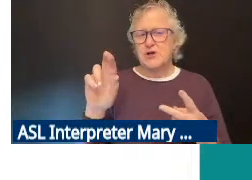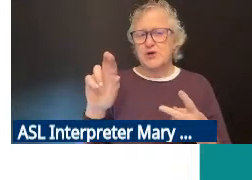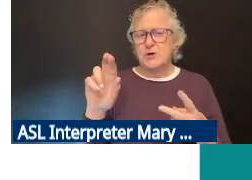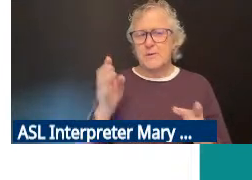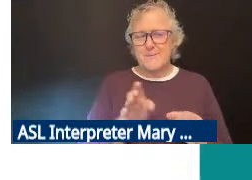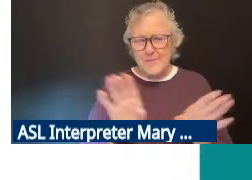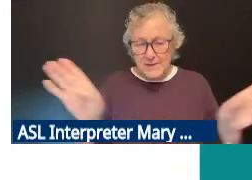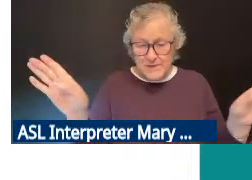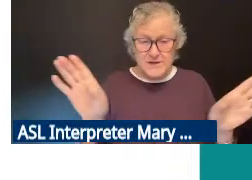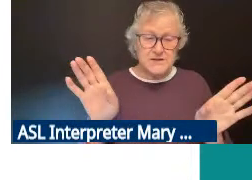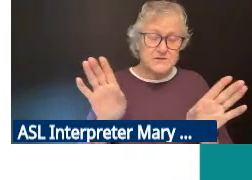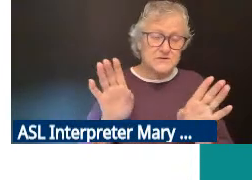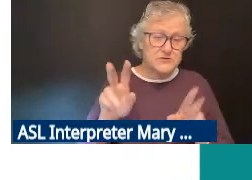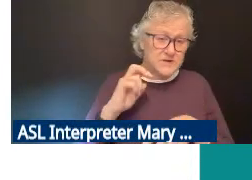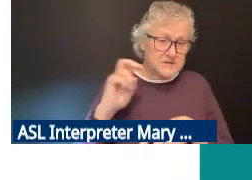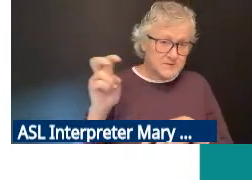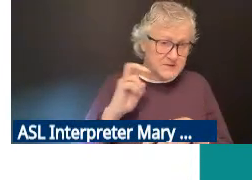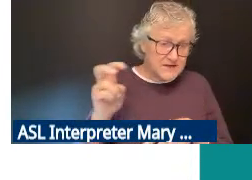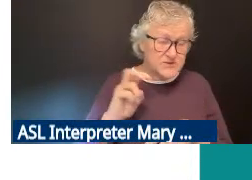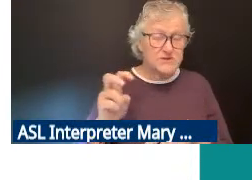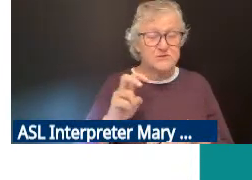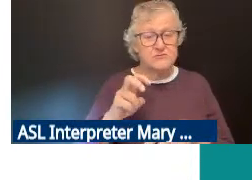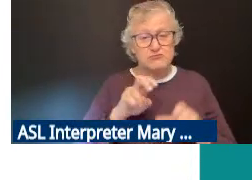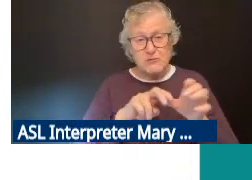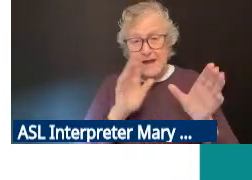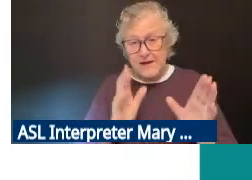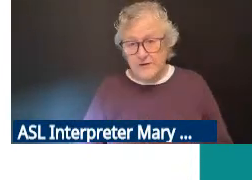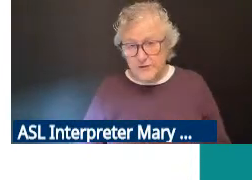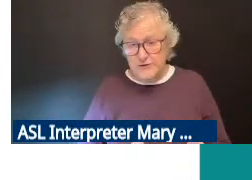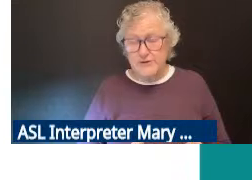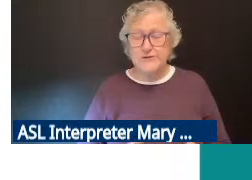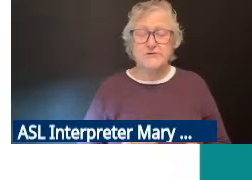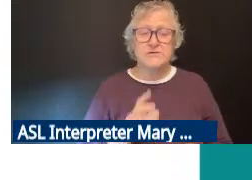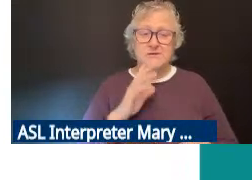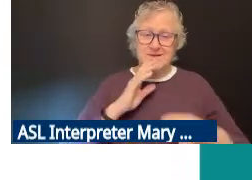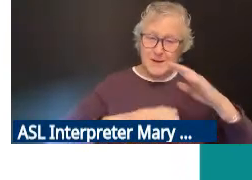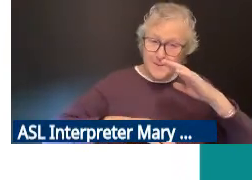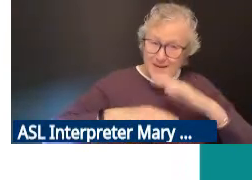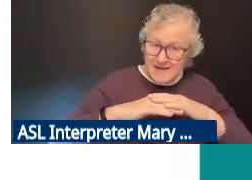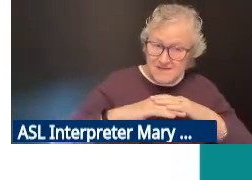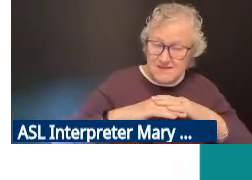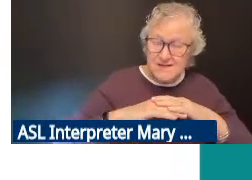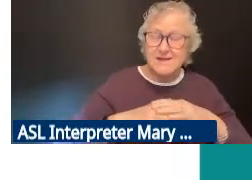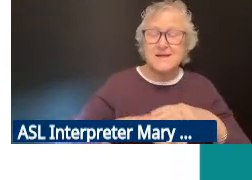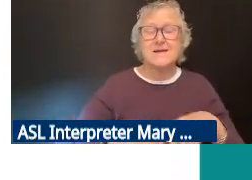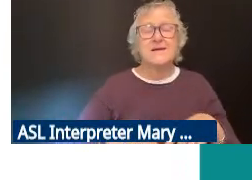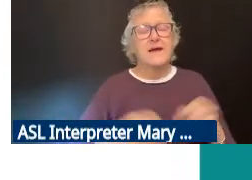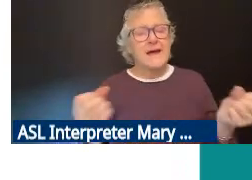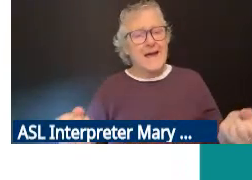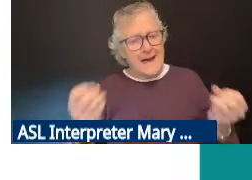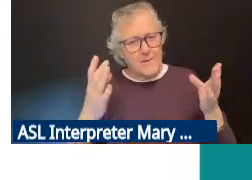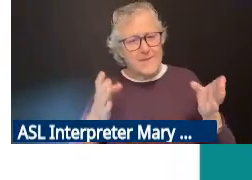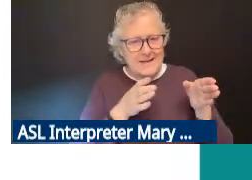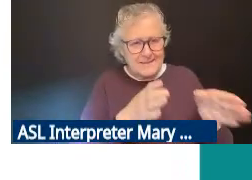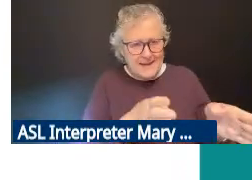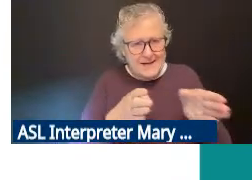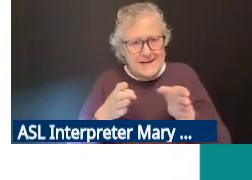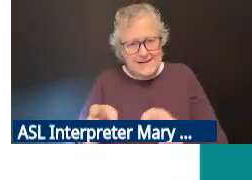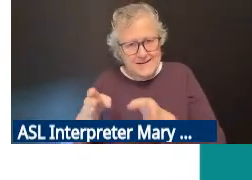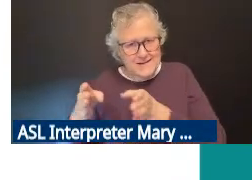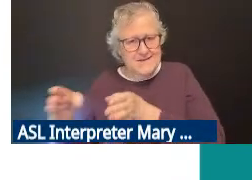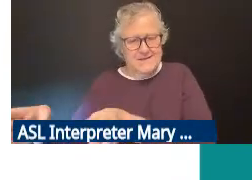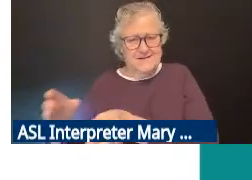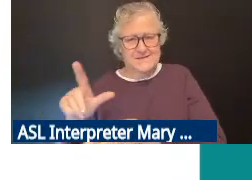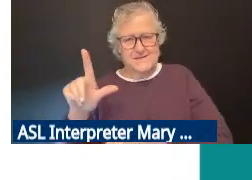bicyclists. Common themes were looking at capacity, number of lanes, bottlenecks outside of the program area and how that